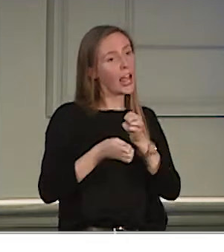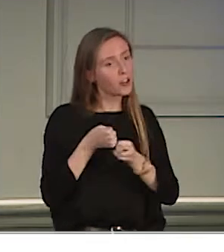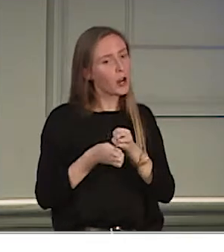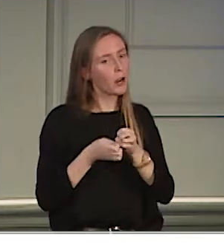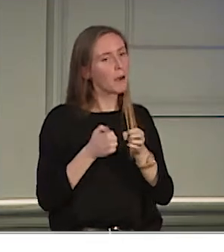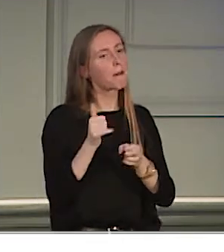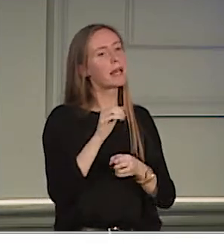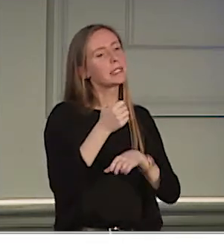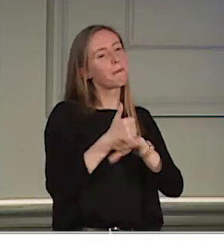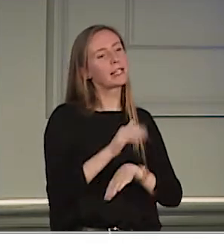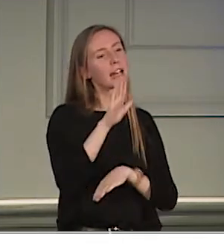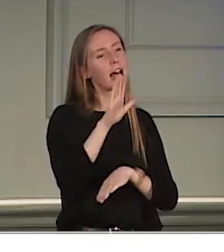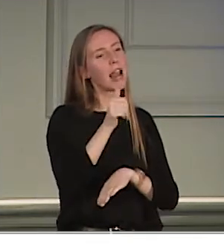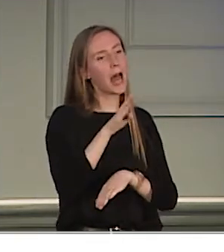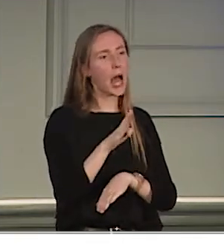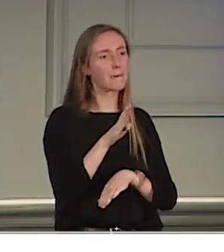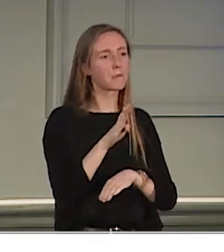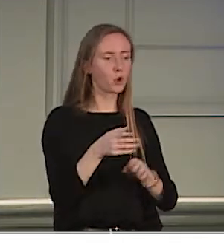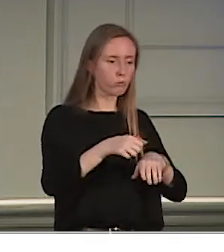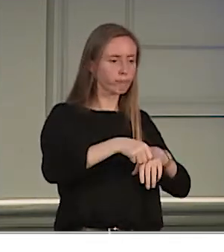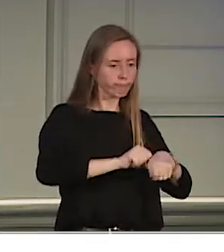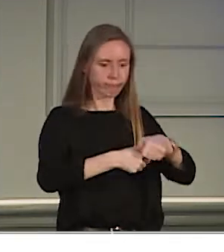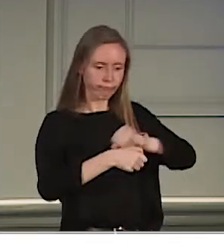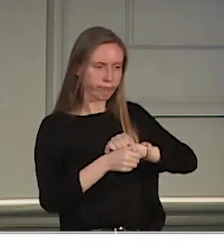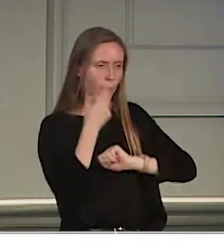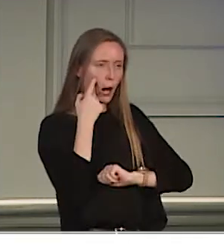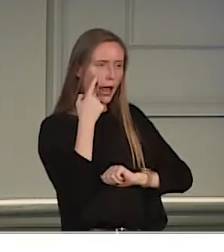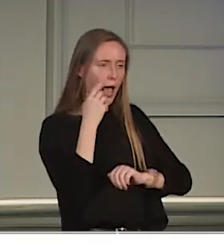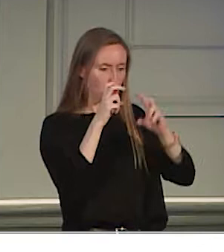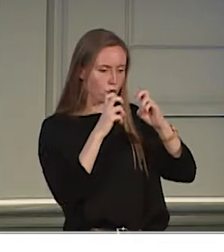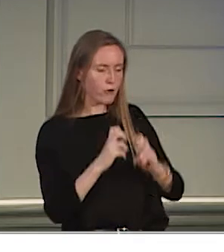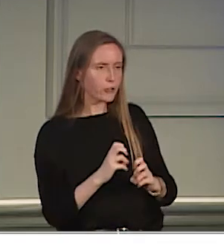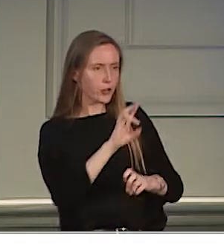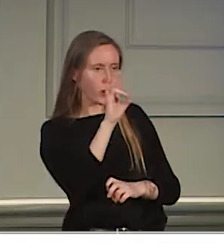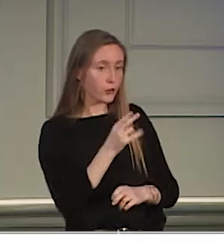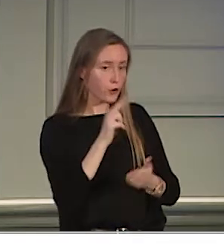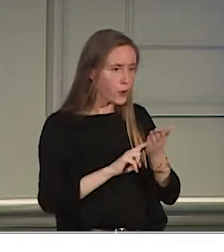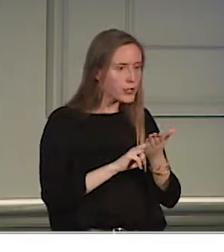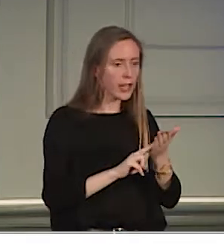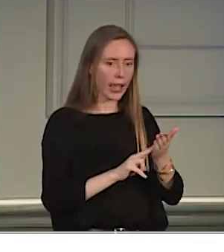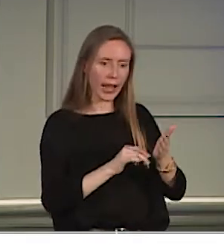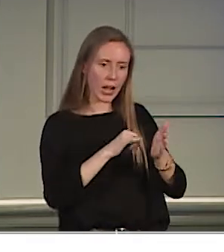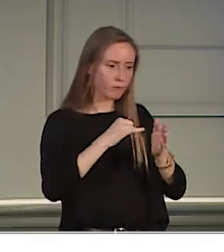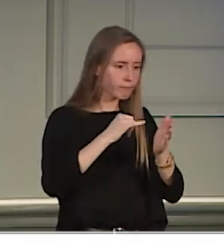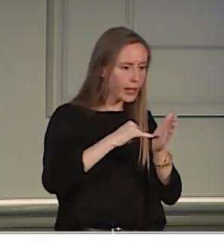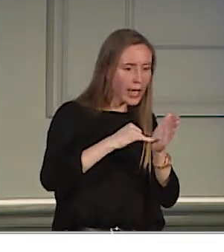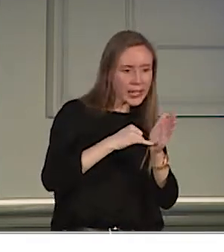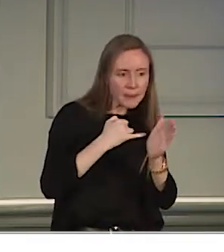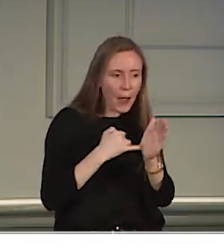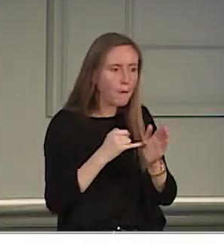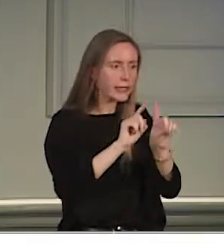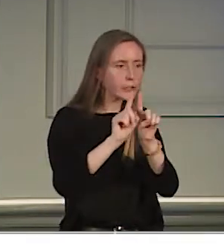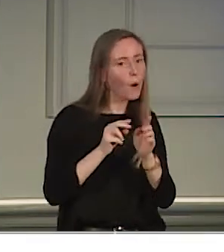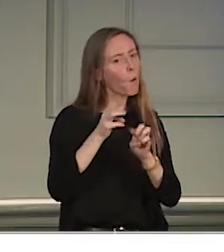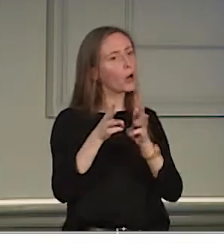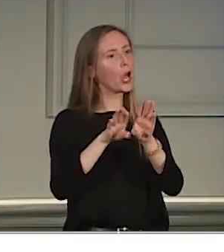So the students could be hands-on, addressing a research question through using experimental techniques, just like working alongside PhD students, for example, in